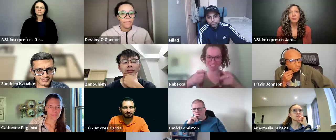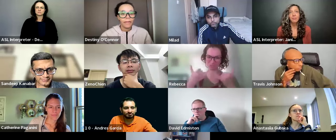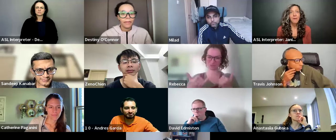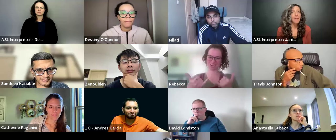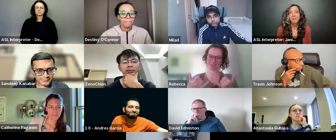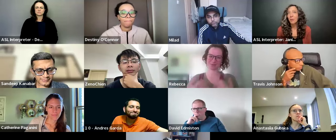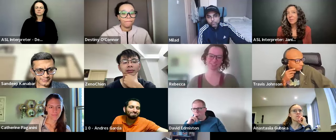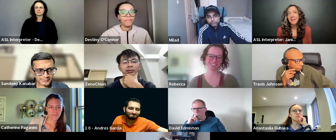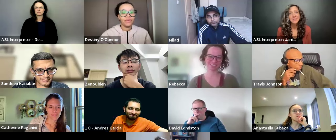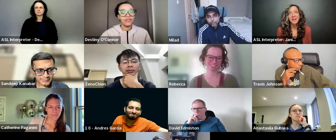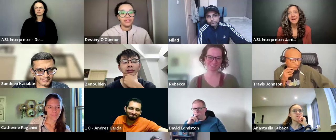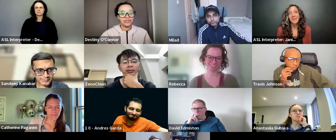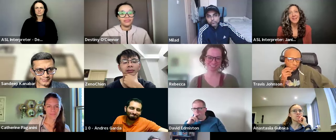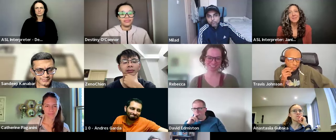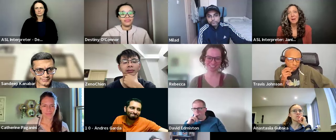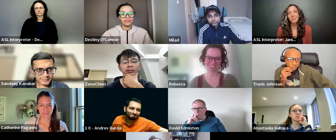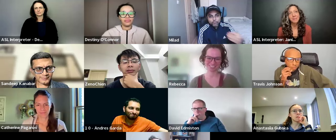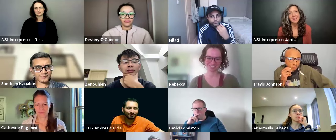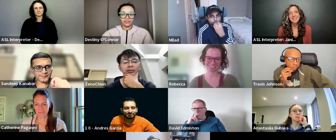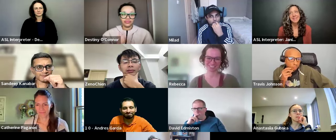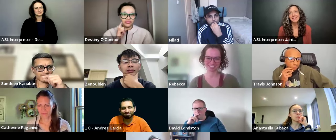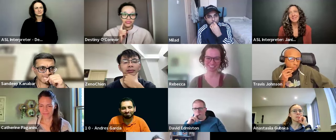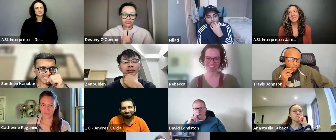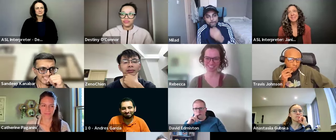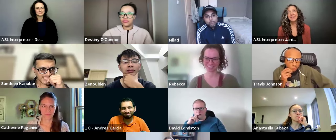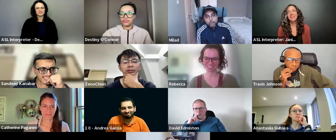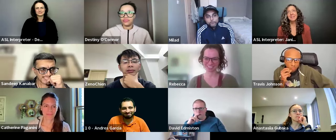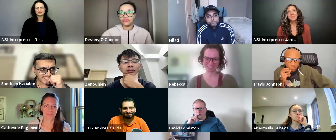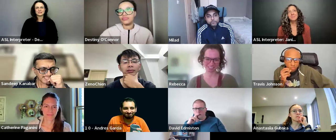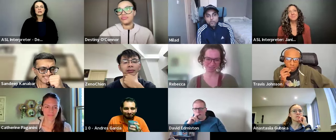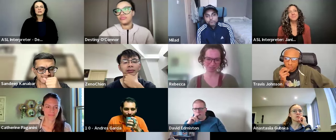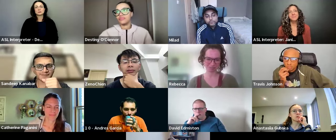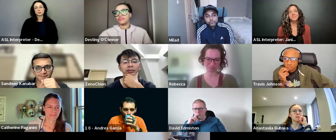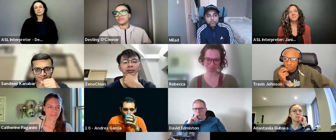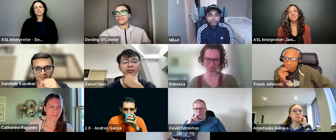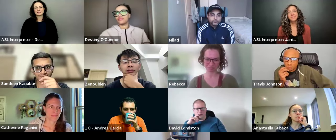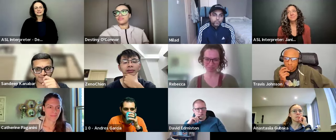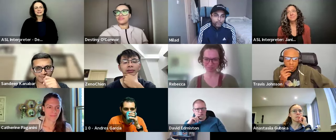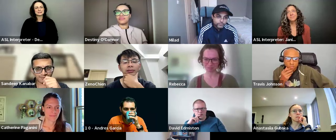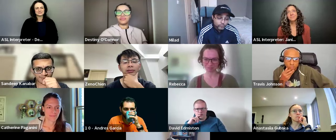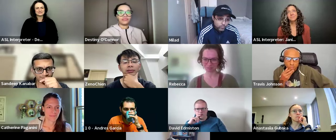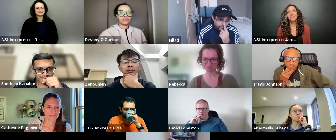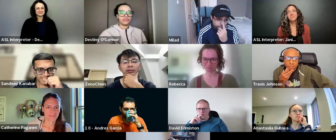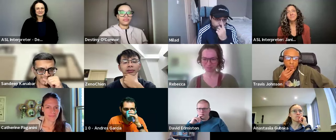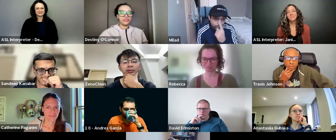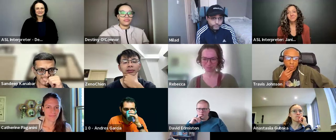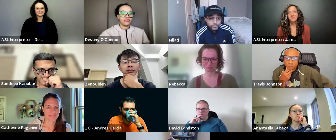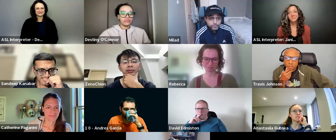all are have full plates right now and probably can't take this one. True, Destiny says.